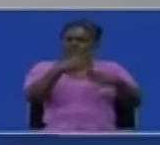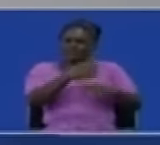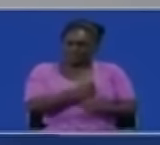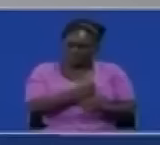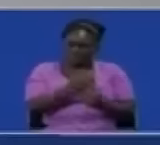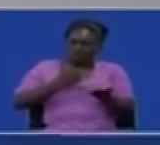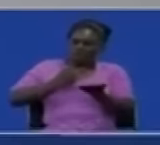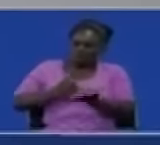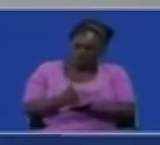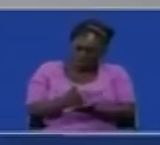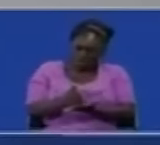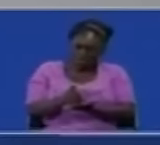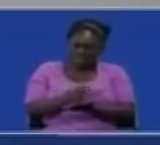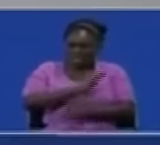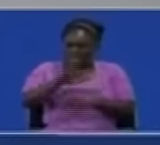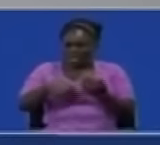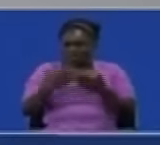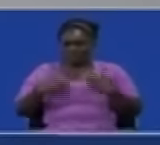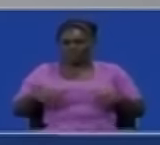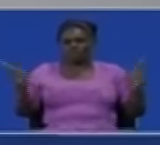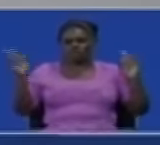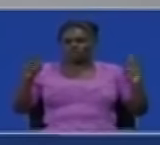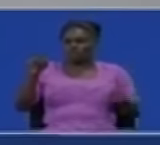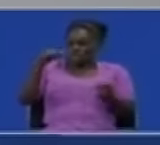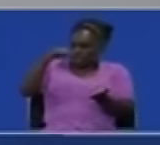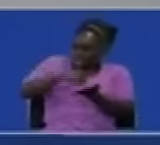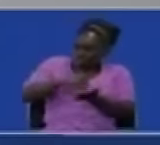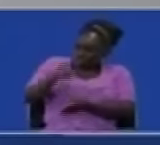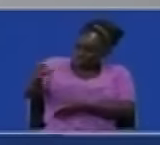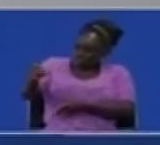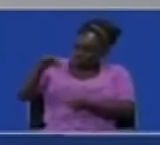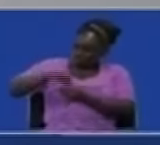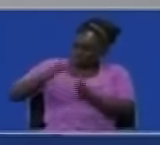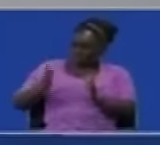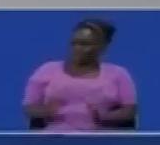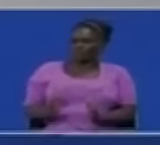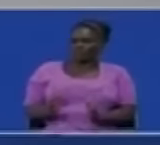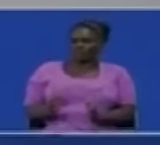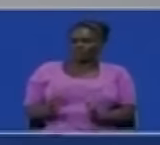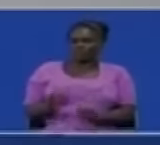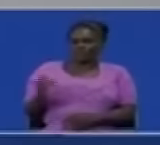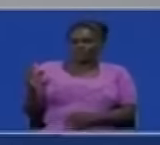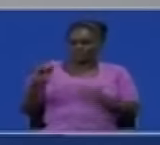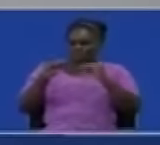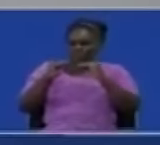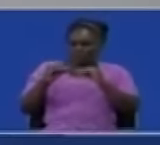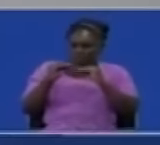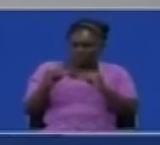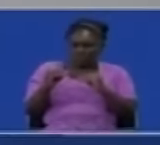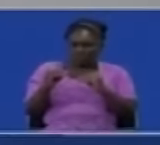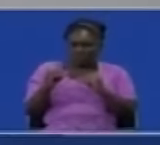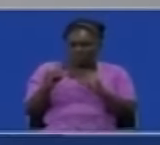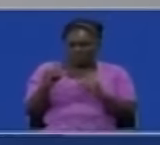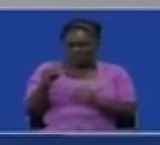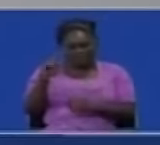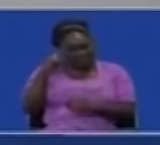about an honest environment, it's about what everybody is prepared to do, including you, the voter. So even as that voter education period begins, think about